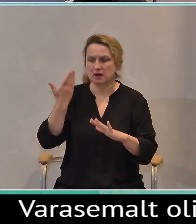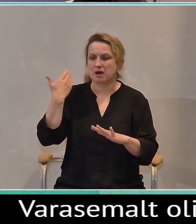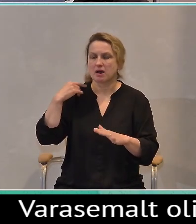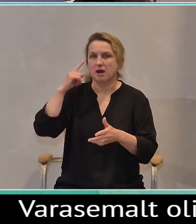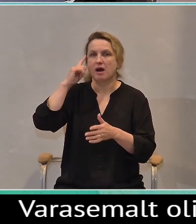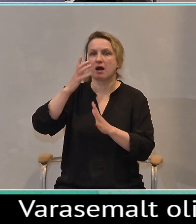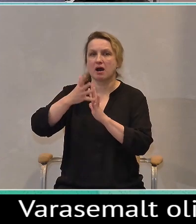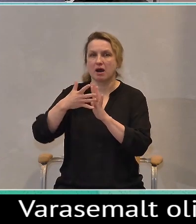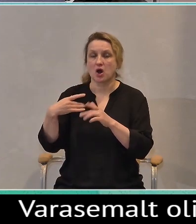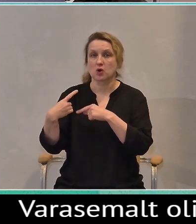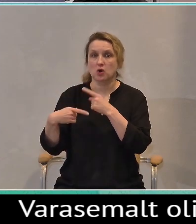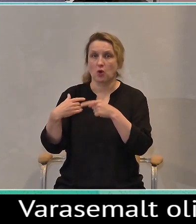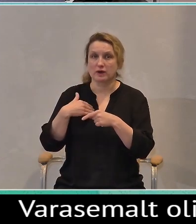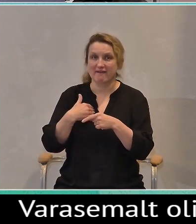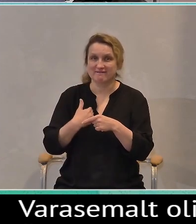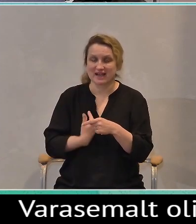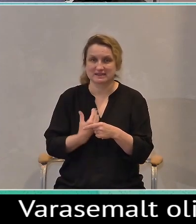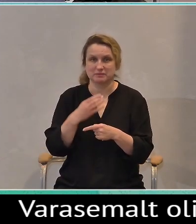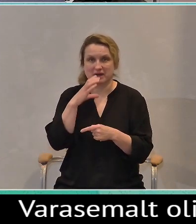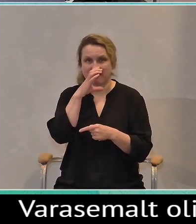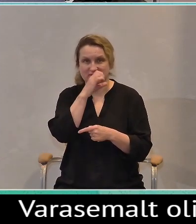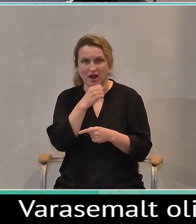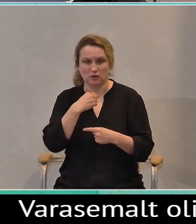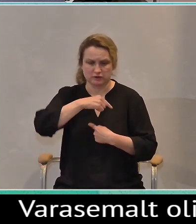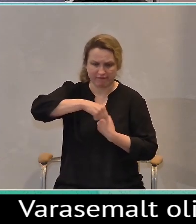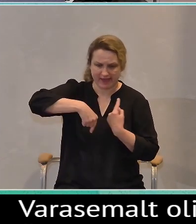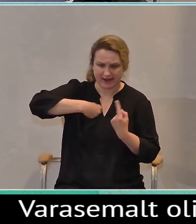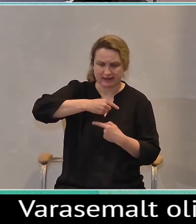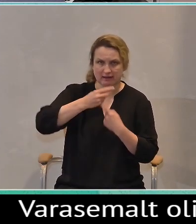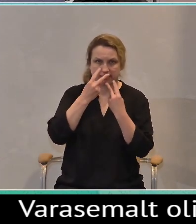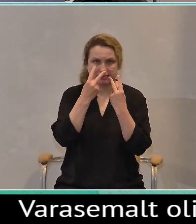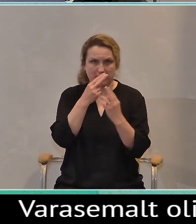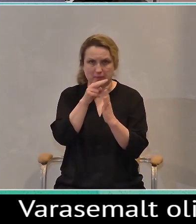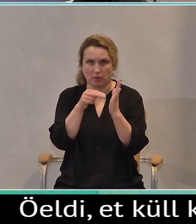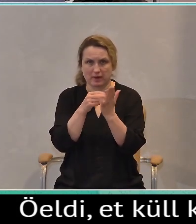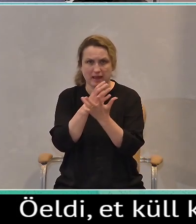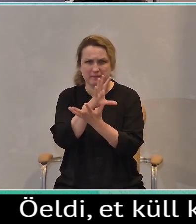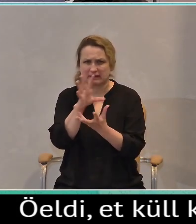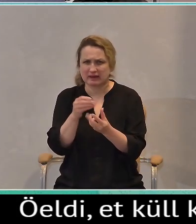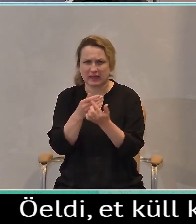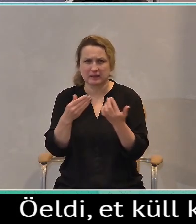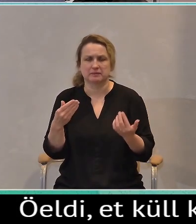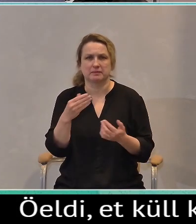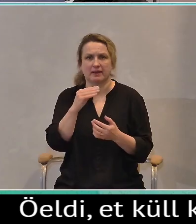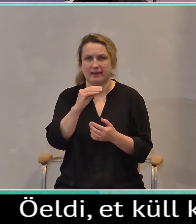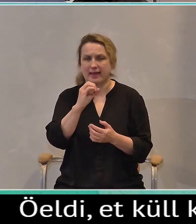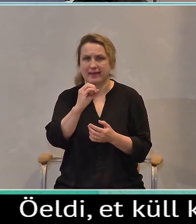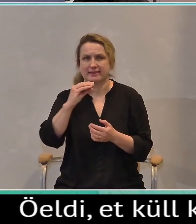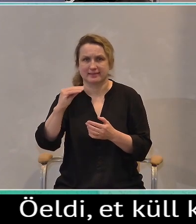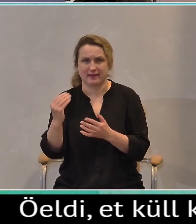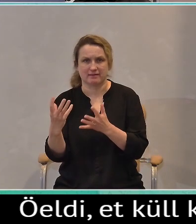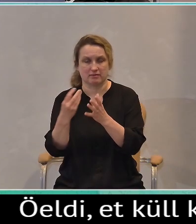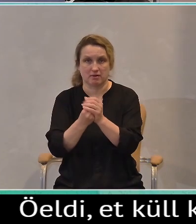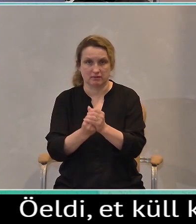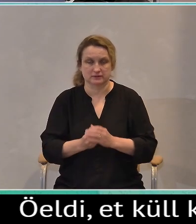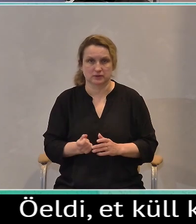autistic traits. It was difficult for me to study, to participate in lectures. In hindsight, I've understood that this